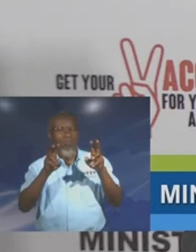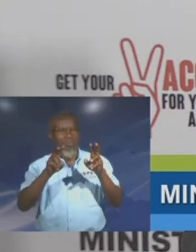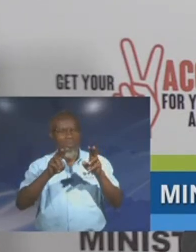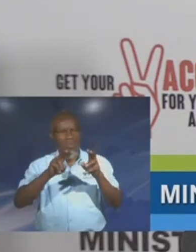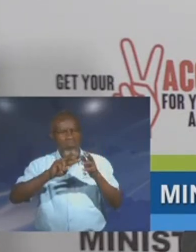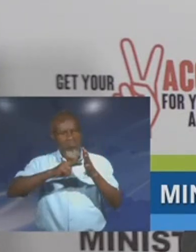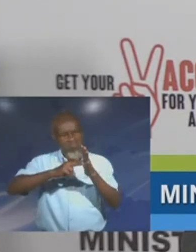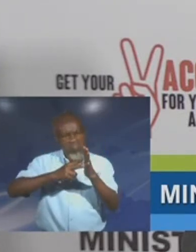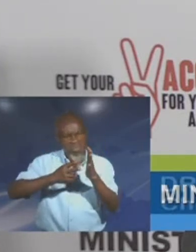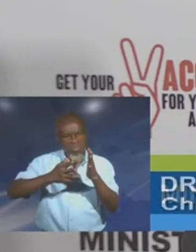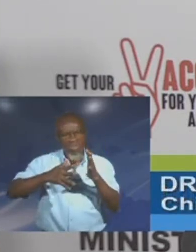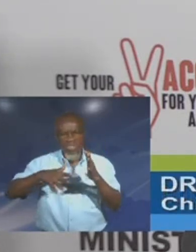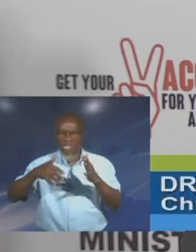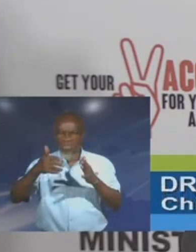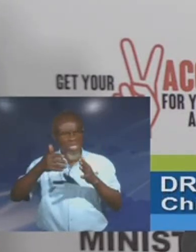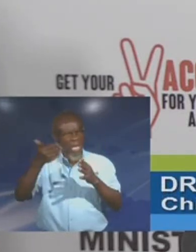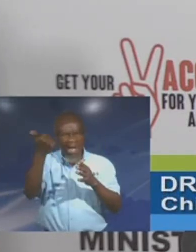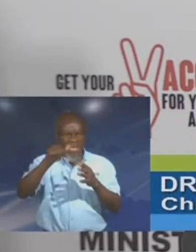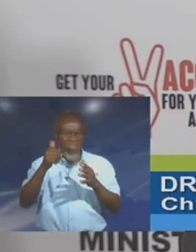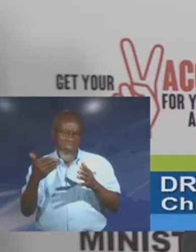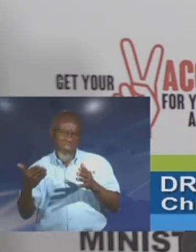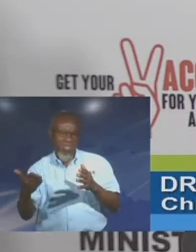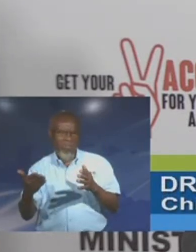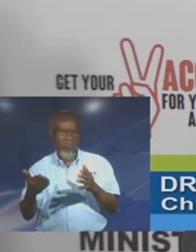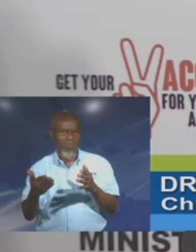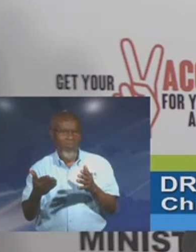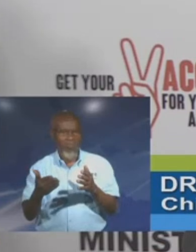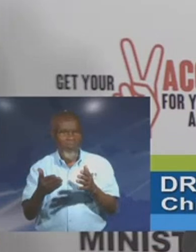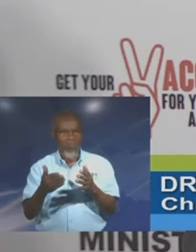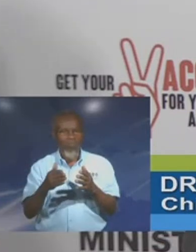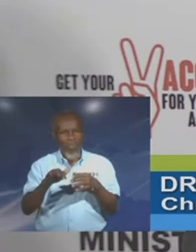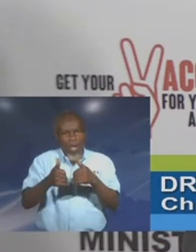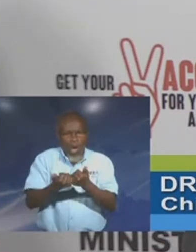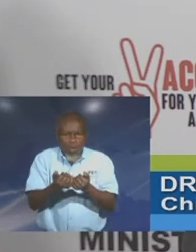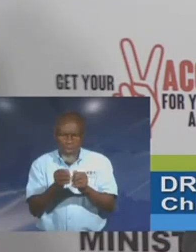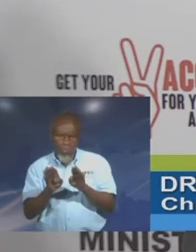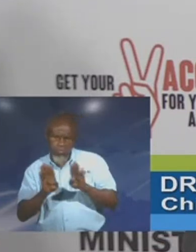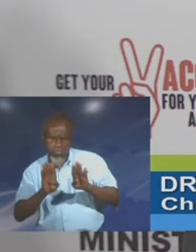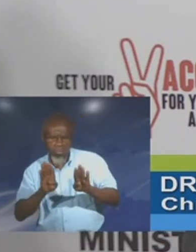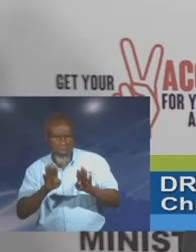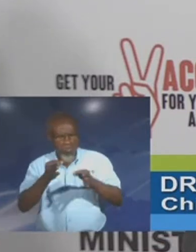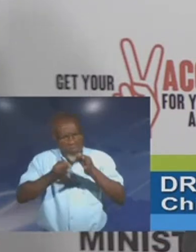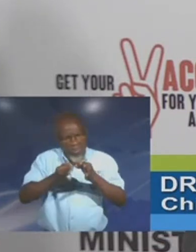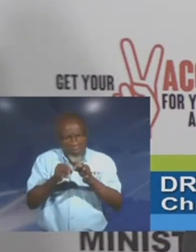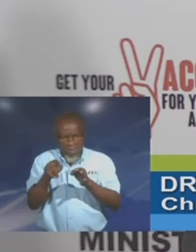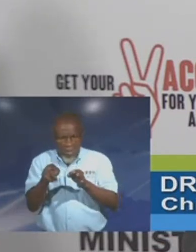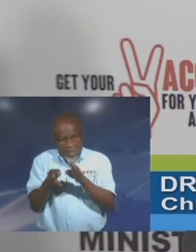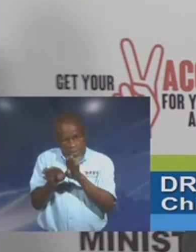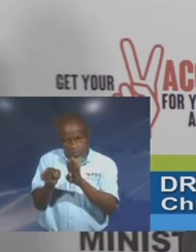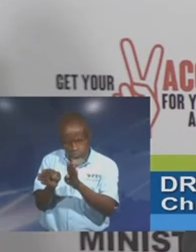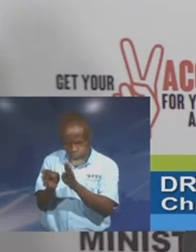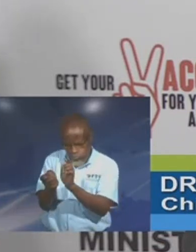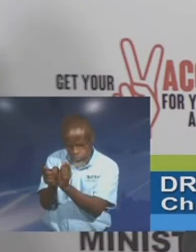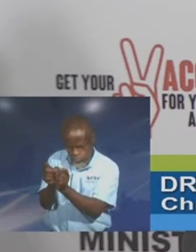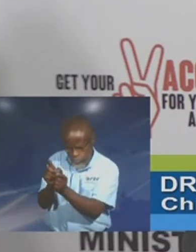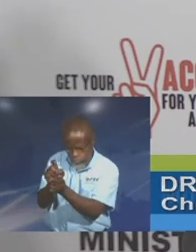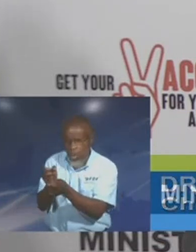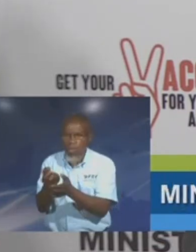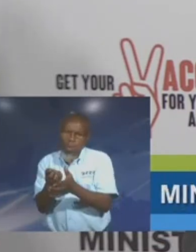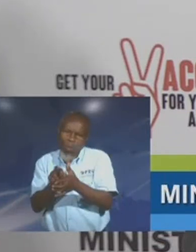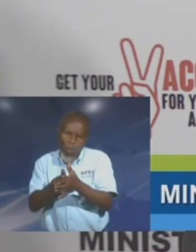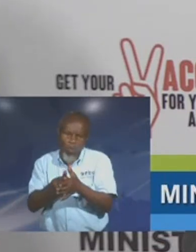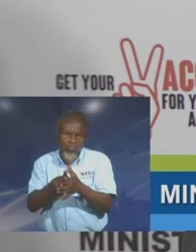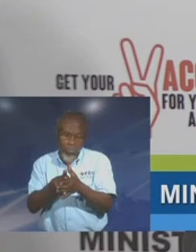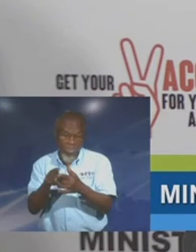relates to any organism. For example, in terms of the organism's ability to change and mutate. With